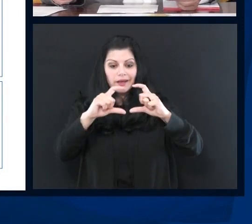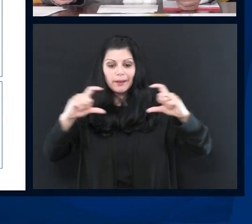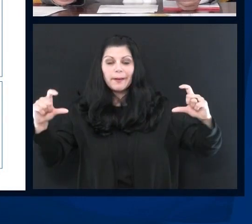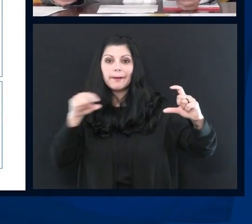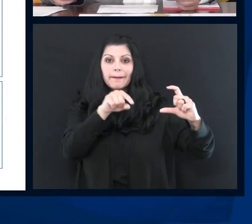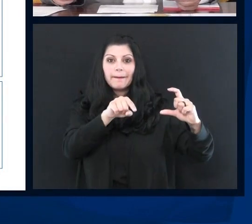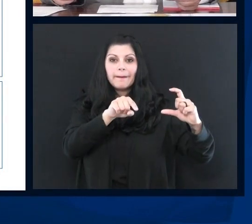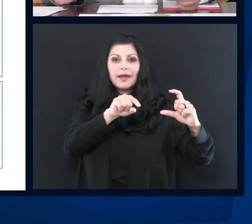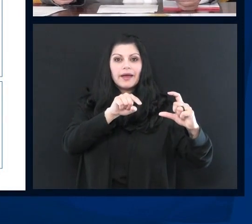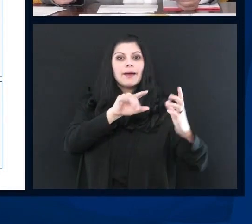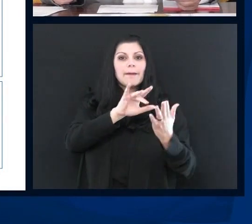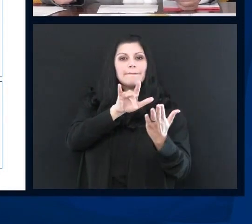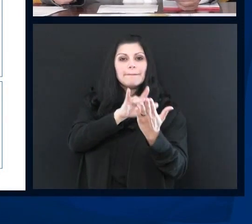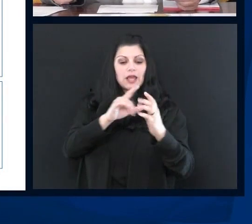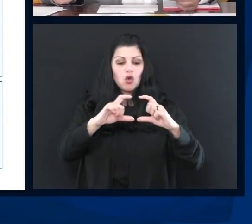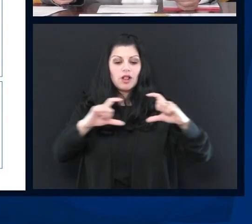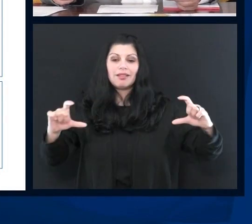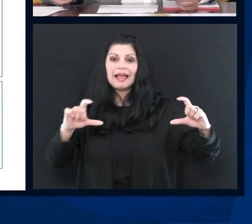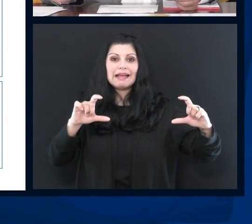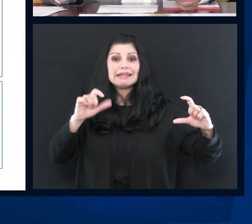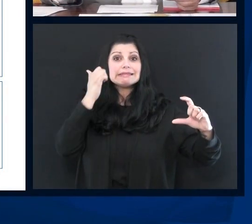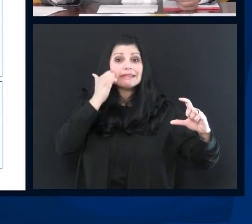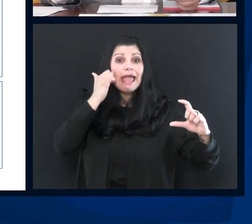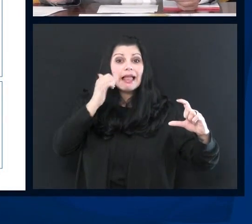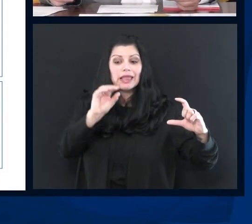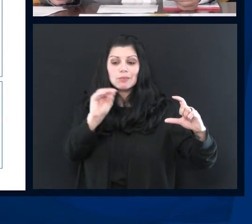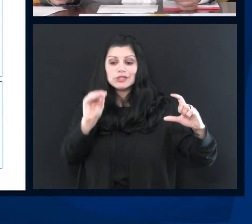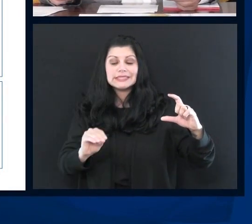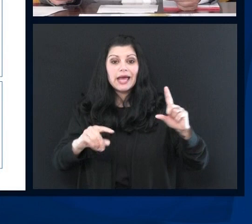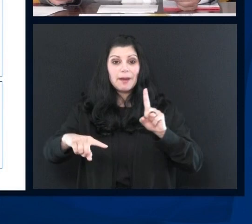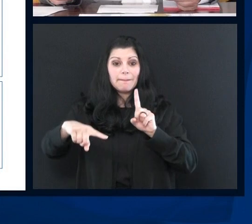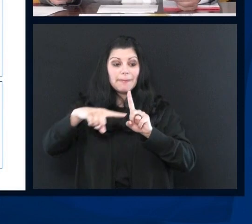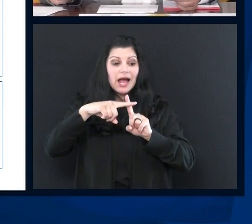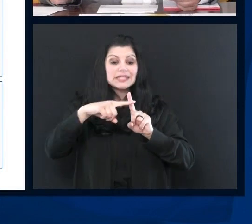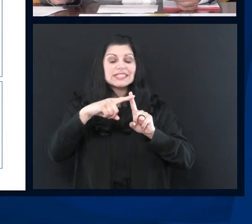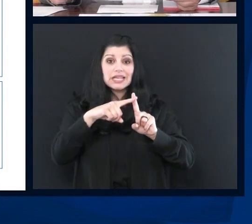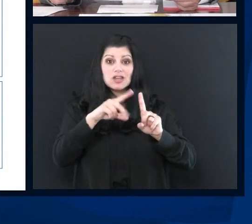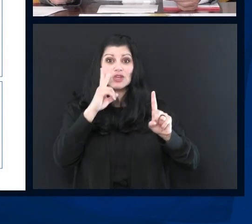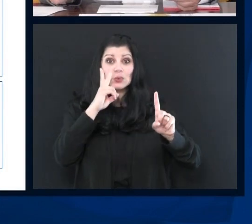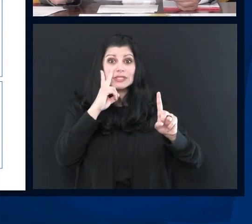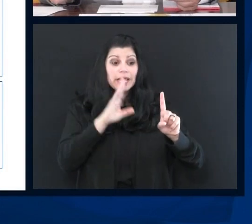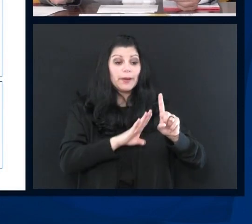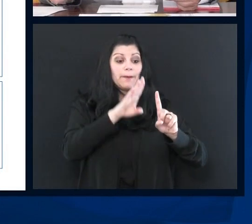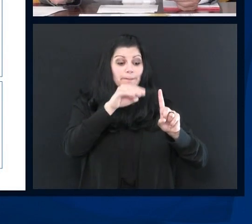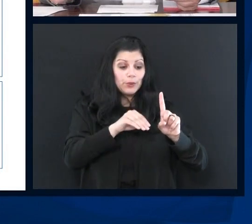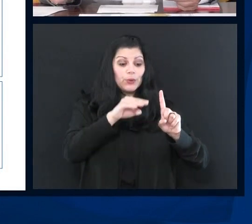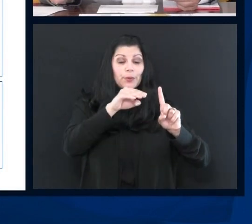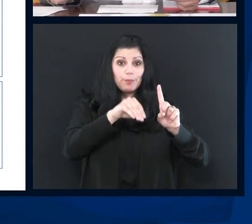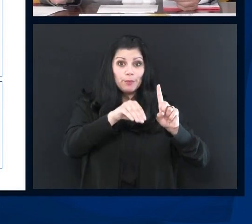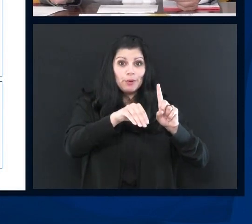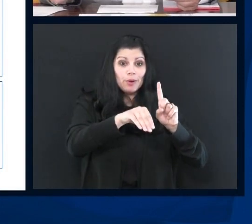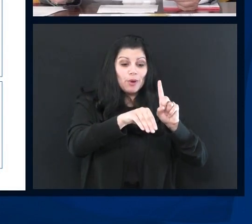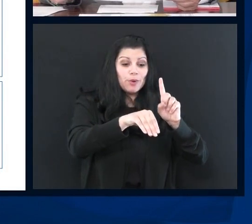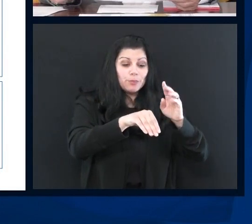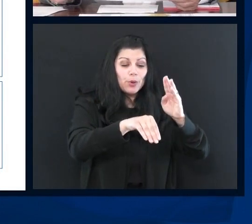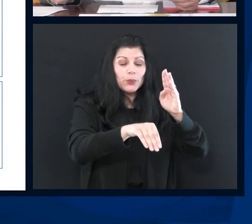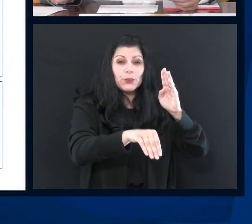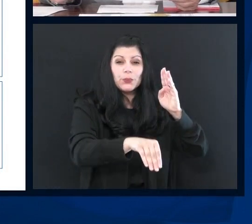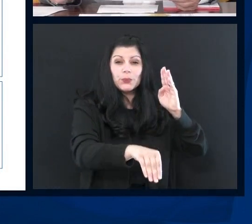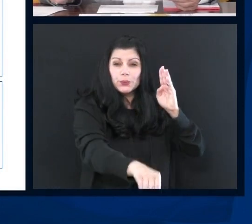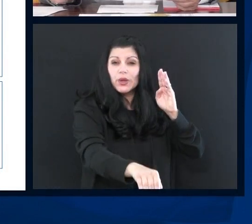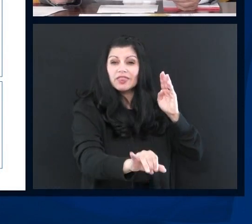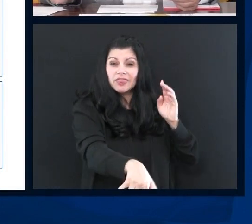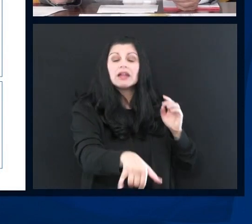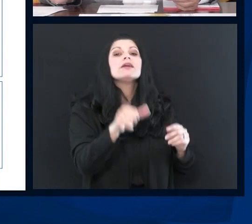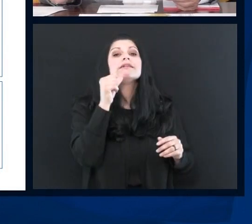percent positive, you know, you'll see that we have dipped way down below that dotted line. You know,